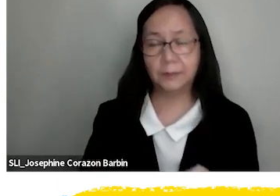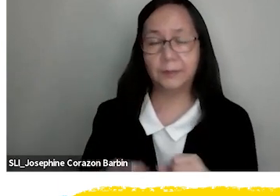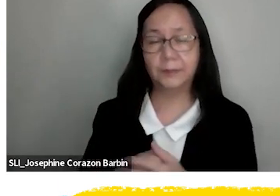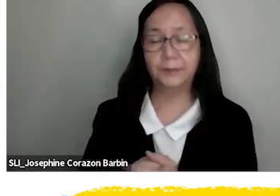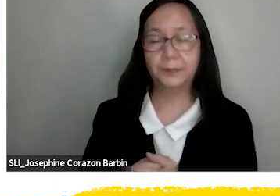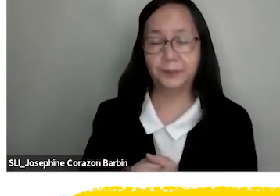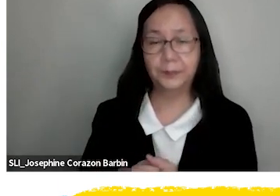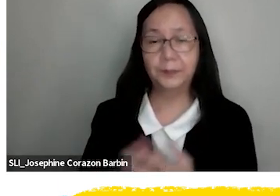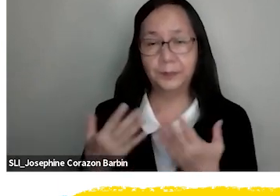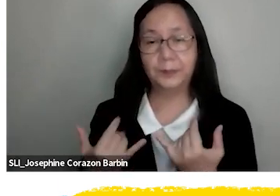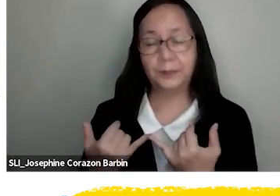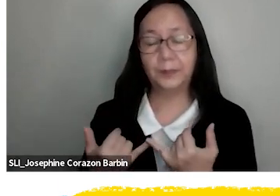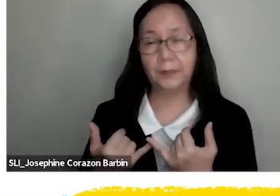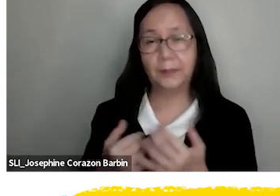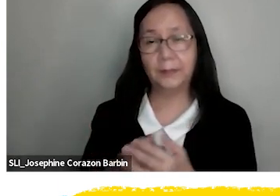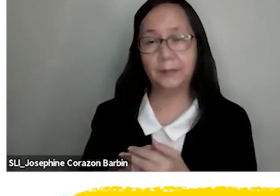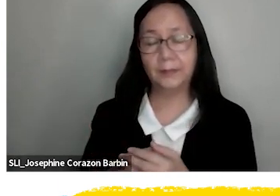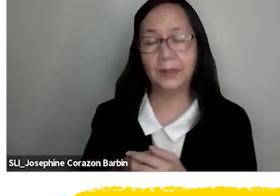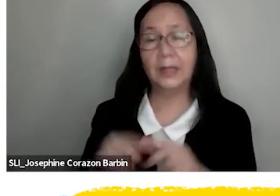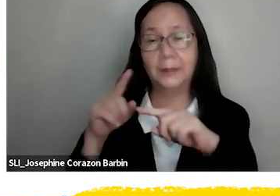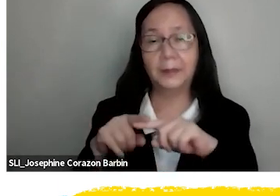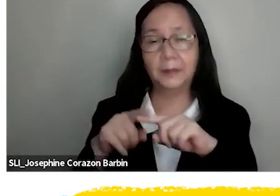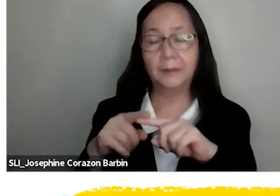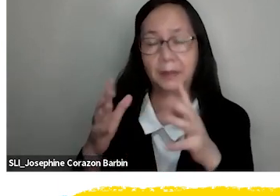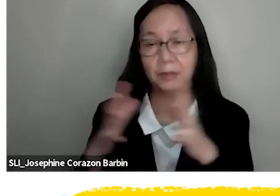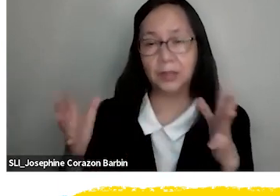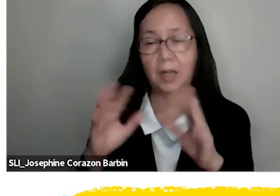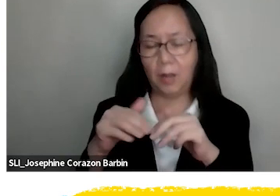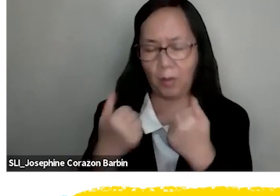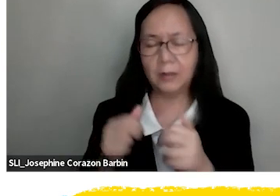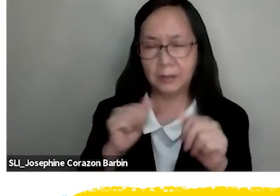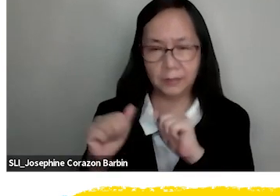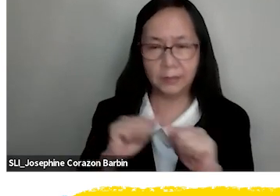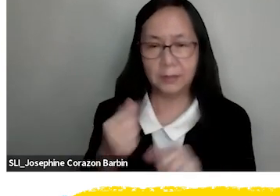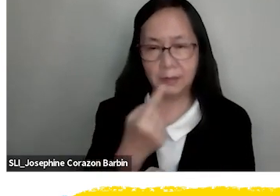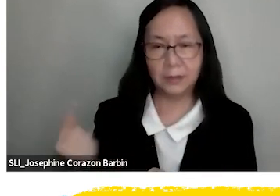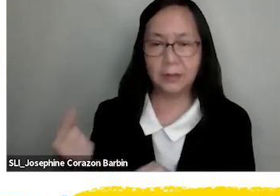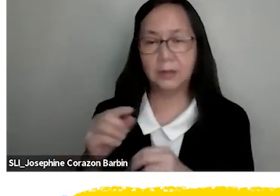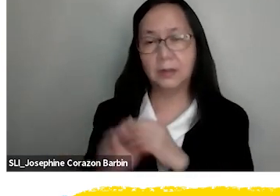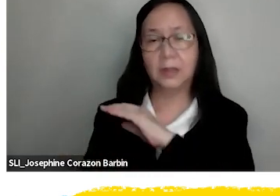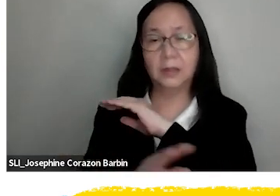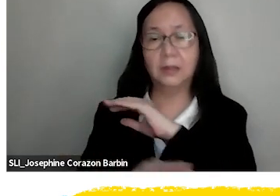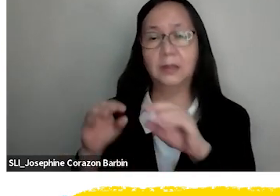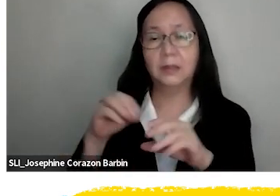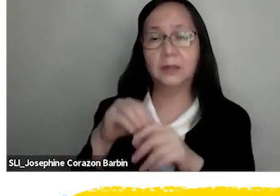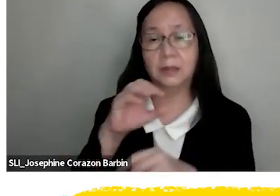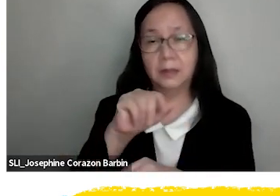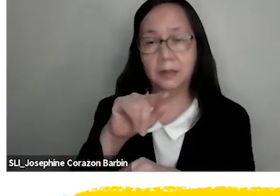So this depend very much on how active each country in ASEAN in order